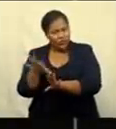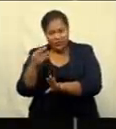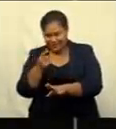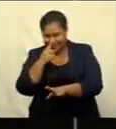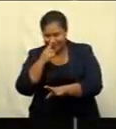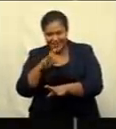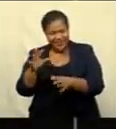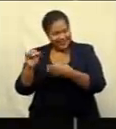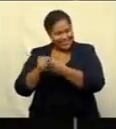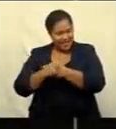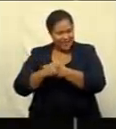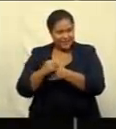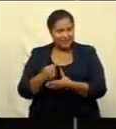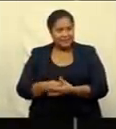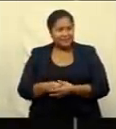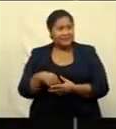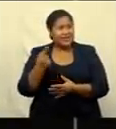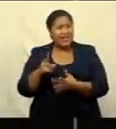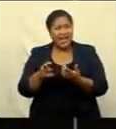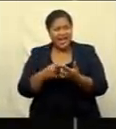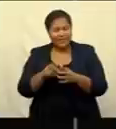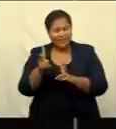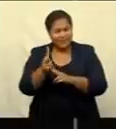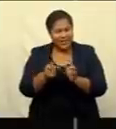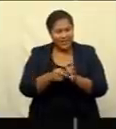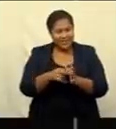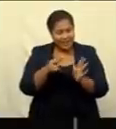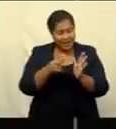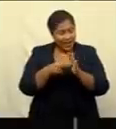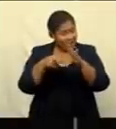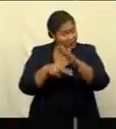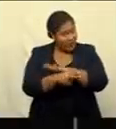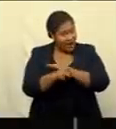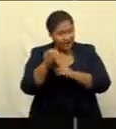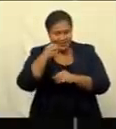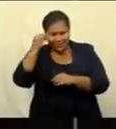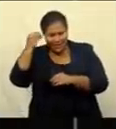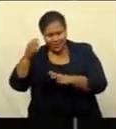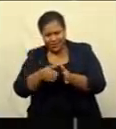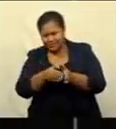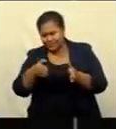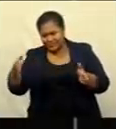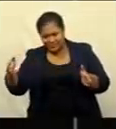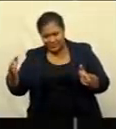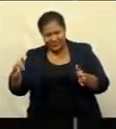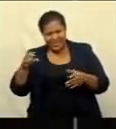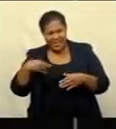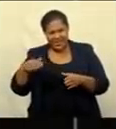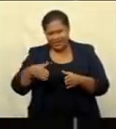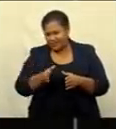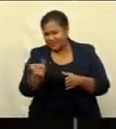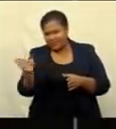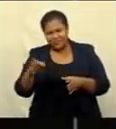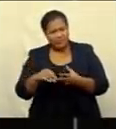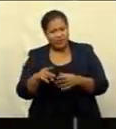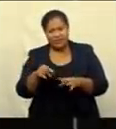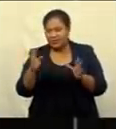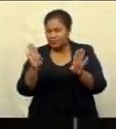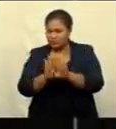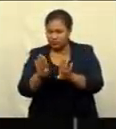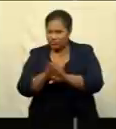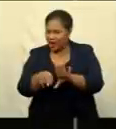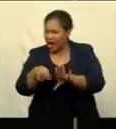The self-imposed restrictions in the villages between Navua and Lautoka include a ban on entry of any outsider and